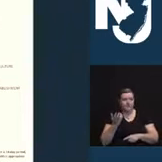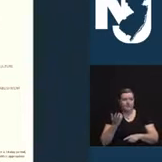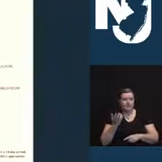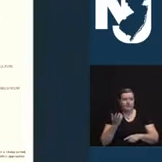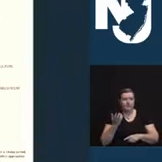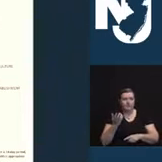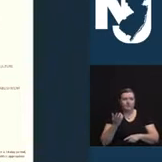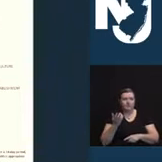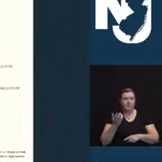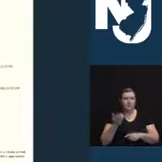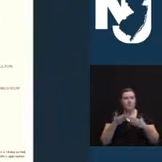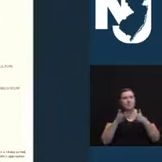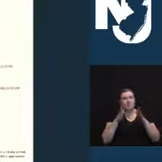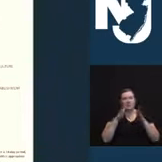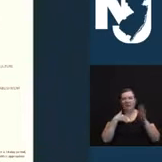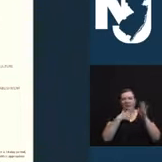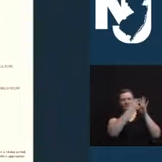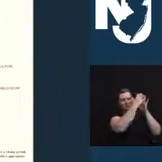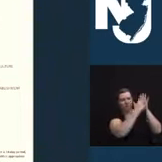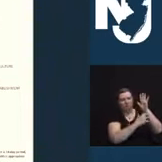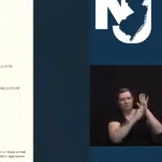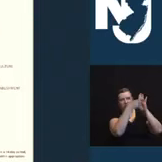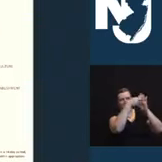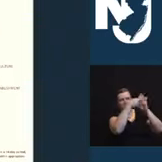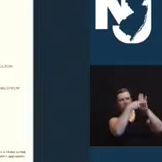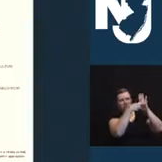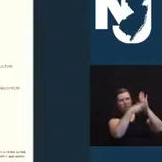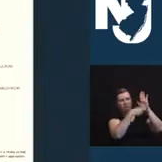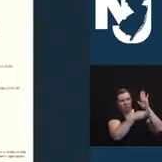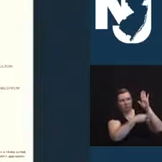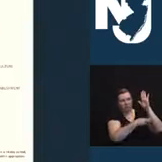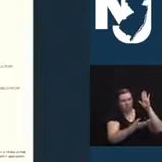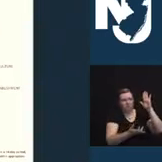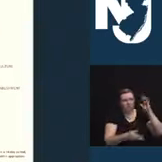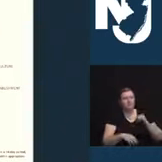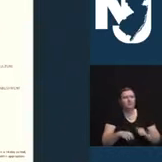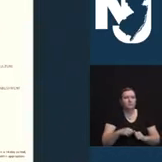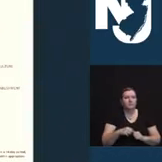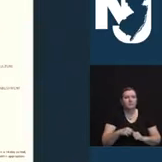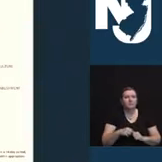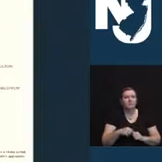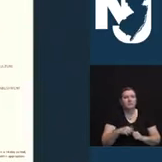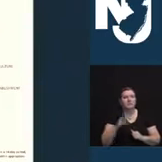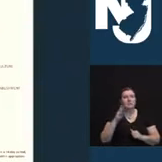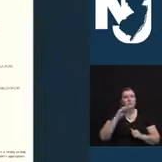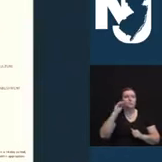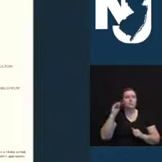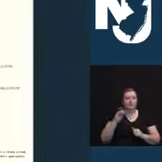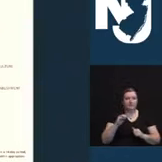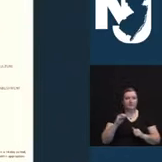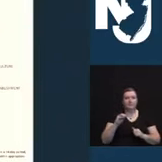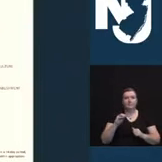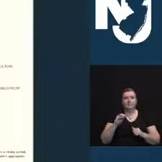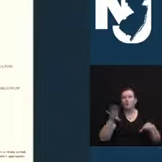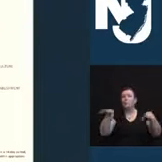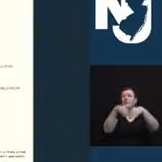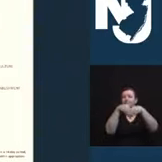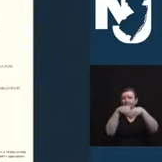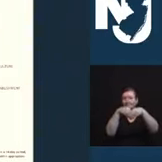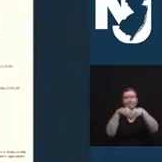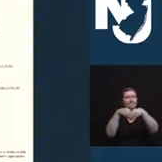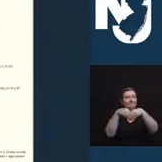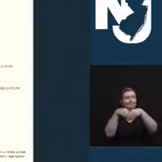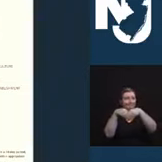public safety, daycare facilities, and other types, 6% weddings, 6% party and gatherings,